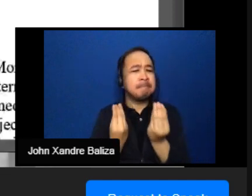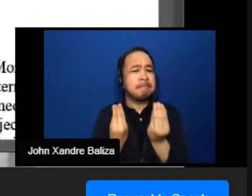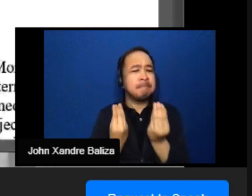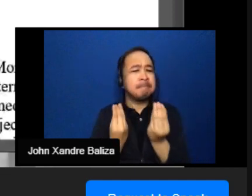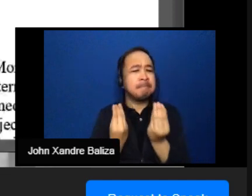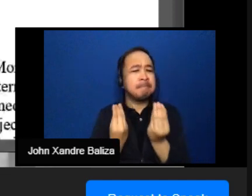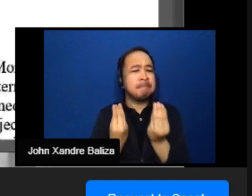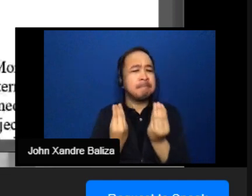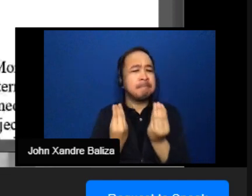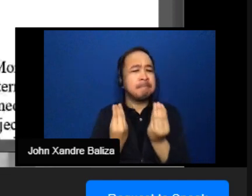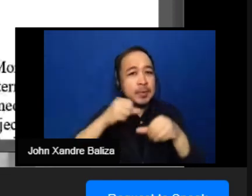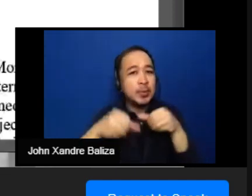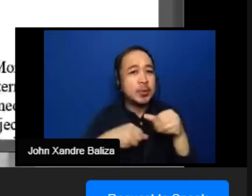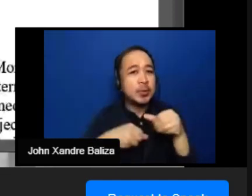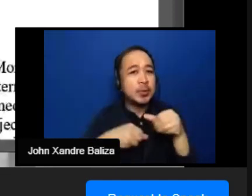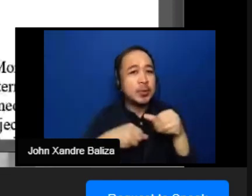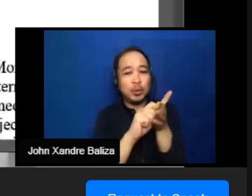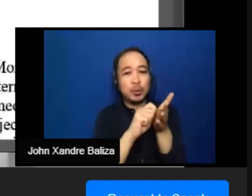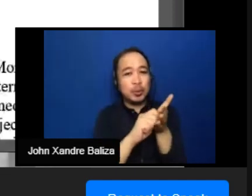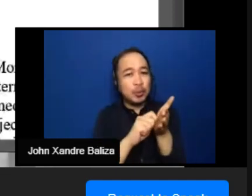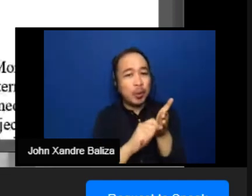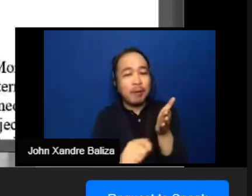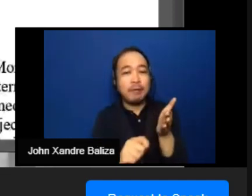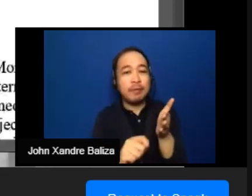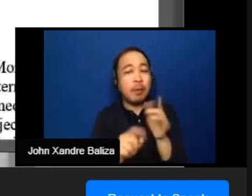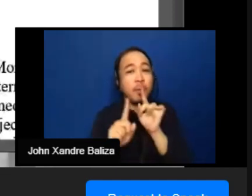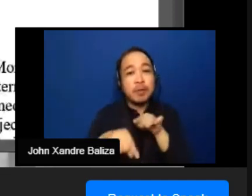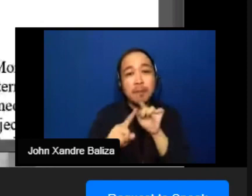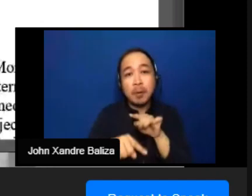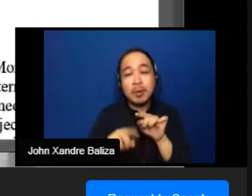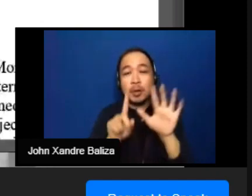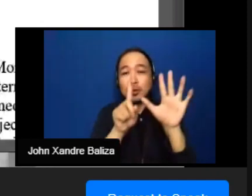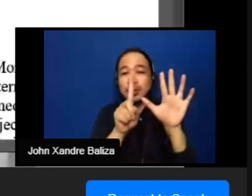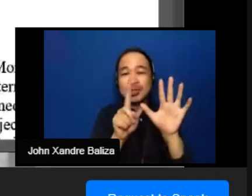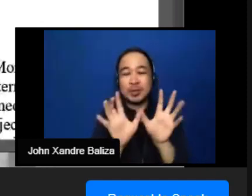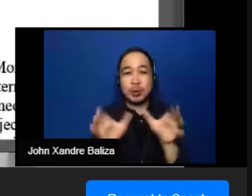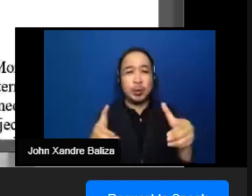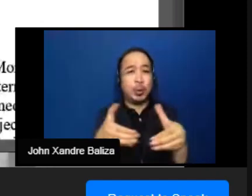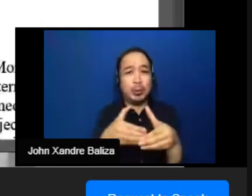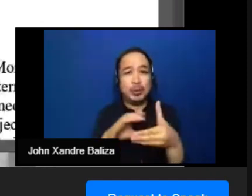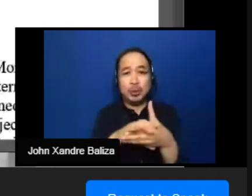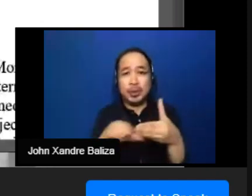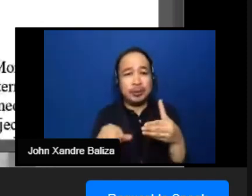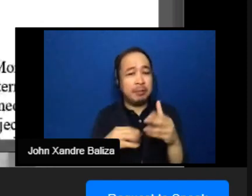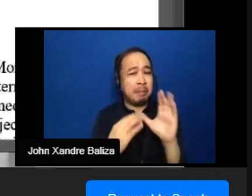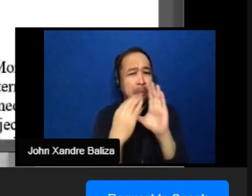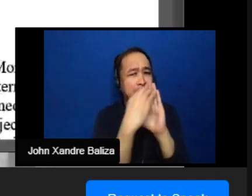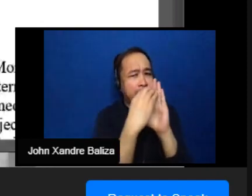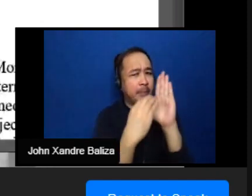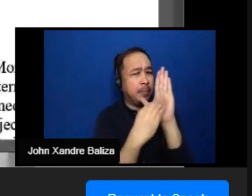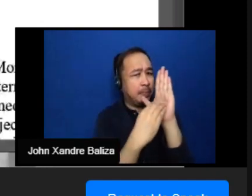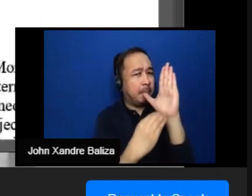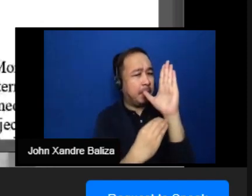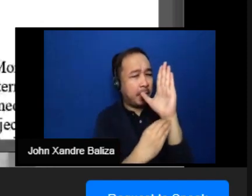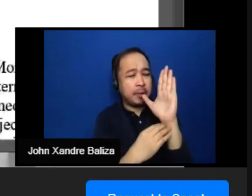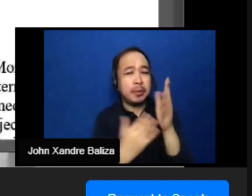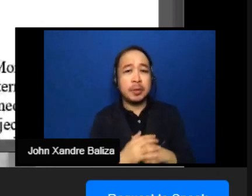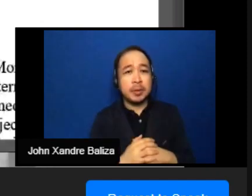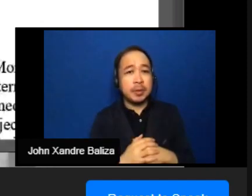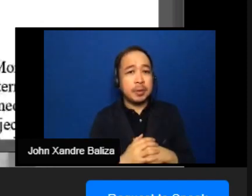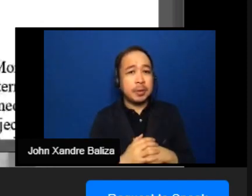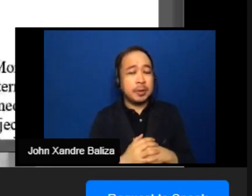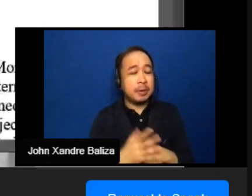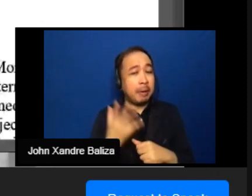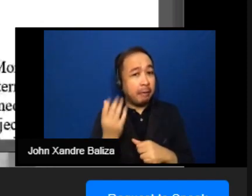decision, the draft report of 6th Commission. Paragraph or by paragraph, we will